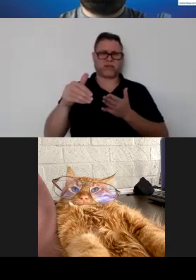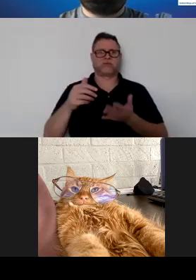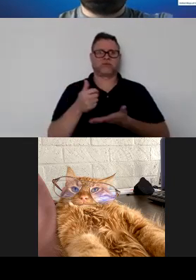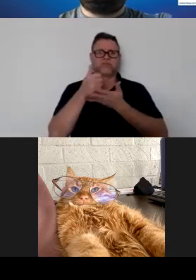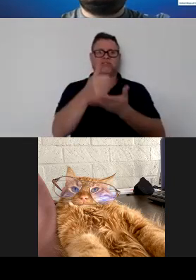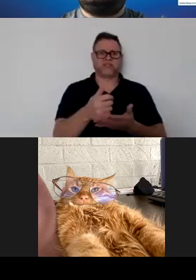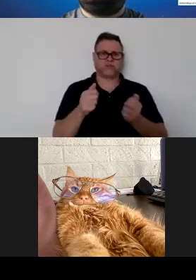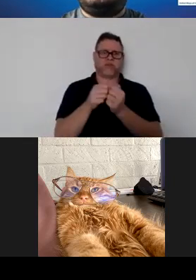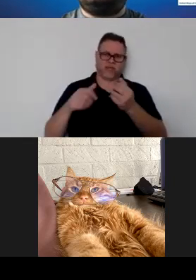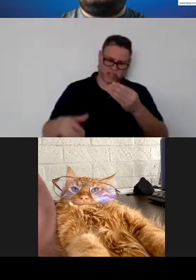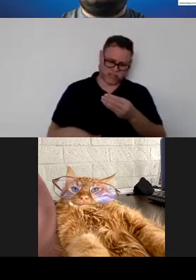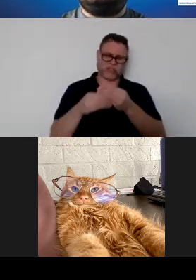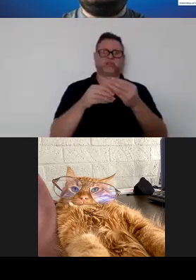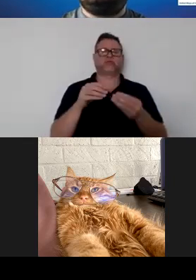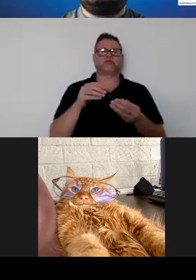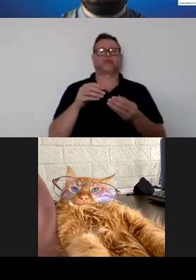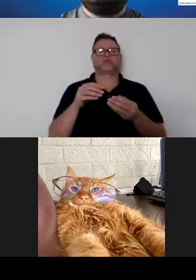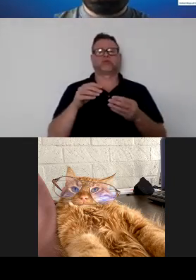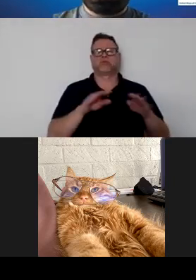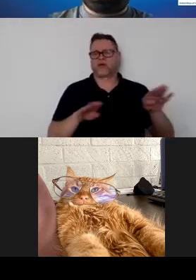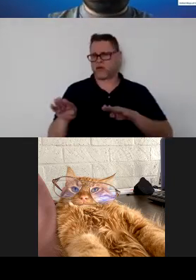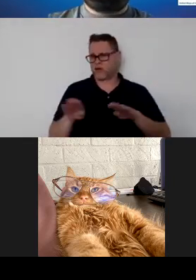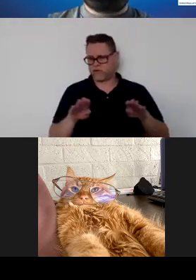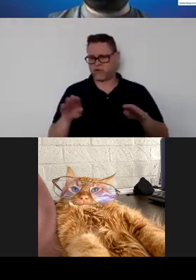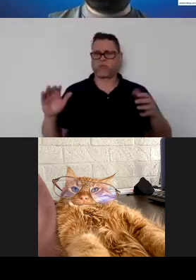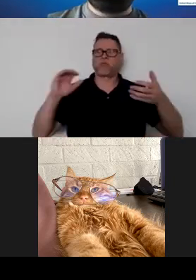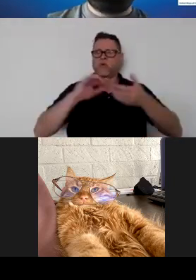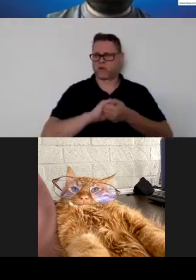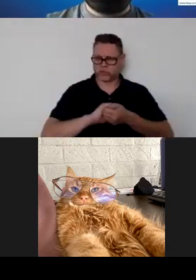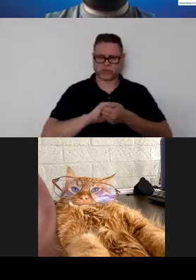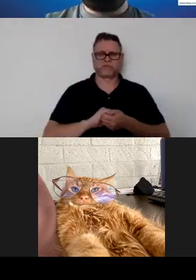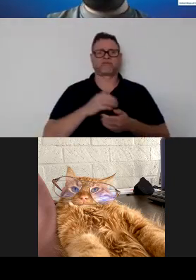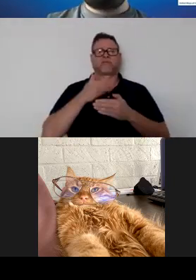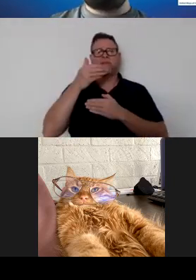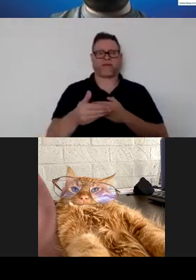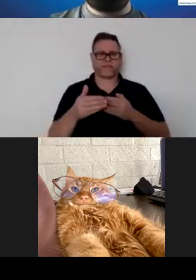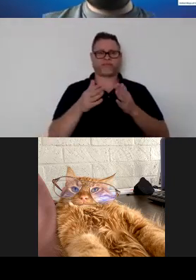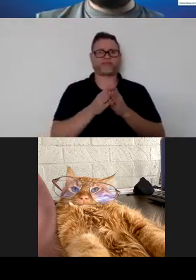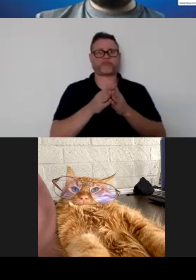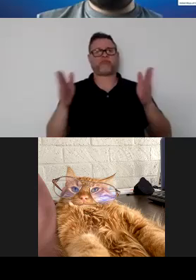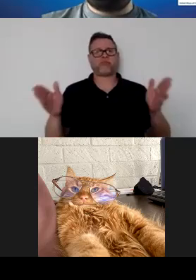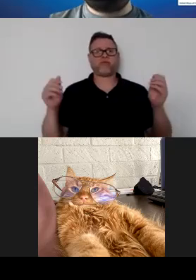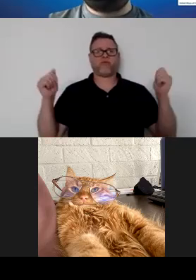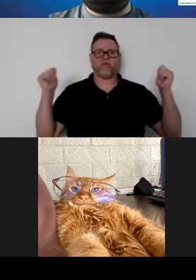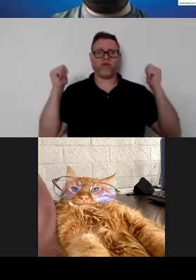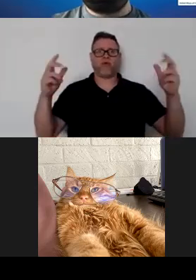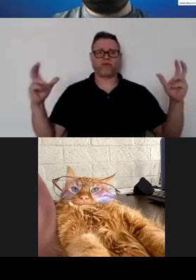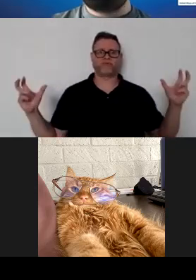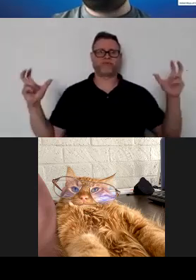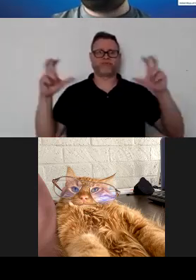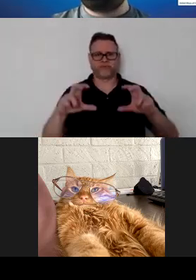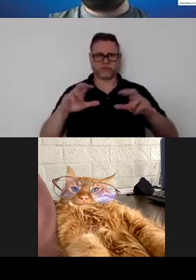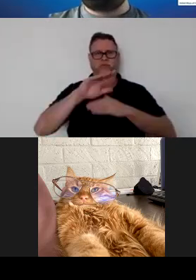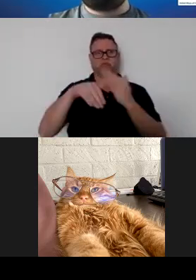with additional schooling behavioral health partnerships. Next is the broadband for all investments. I think something that we